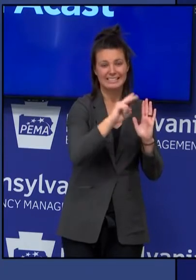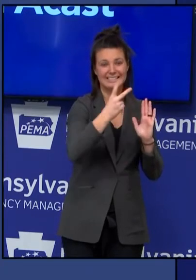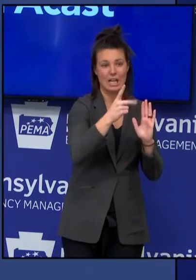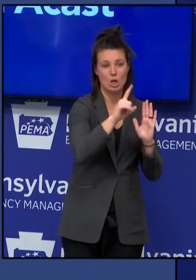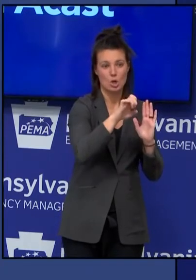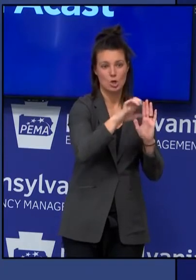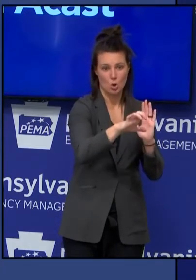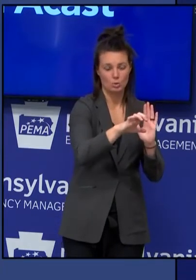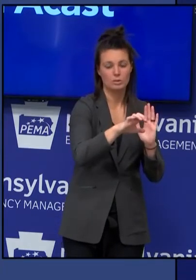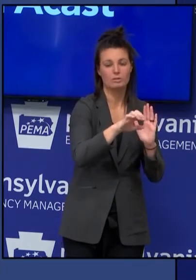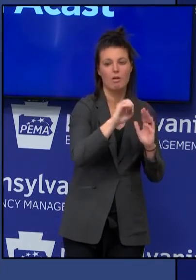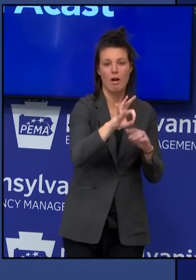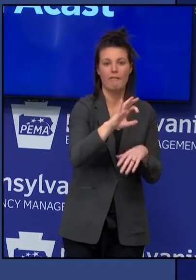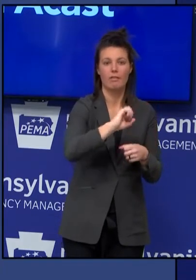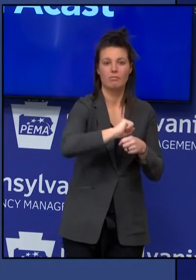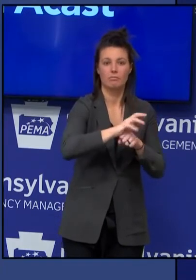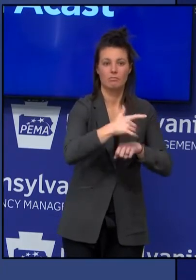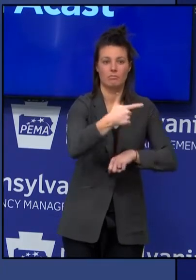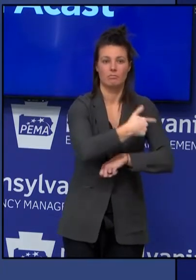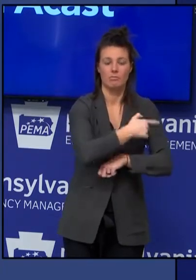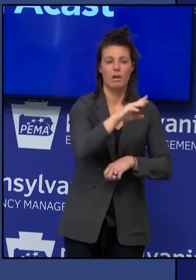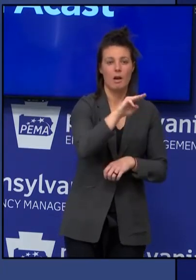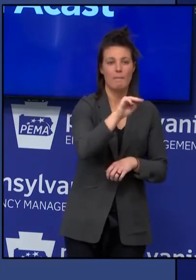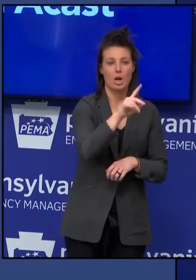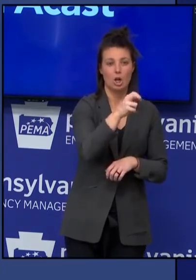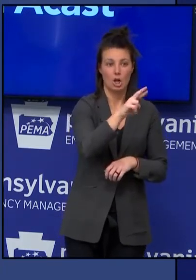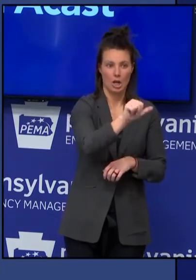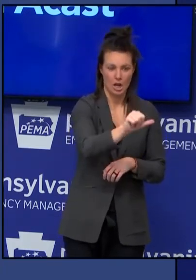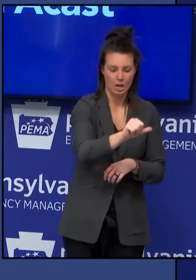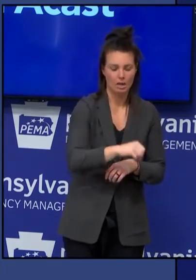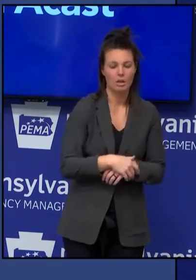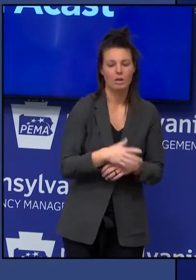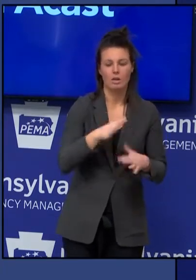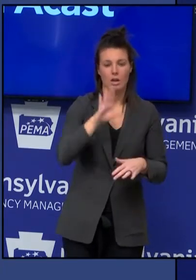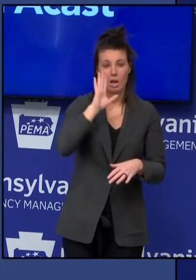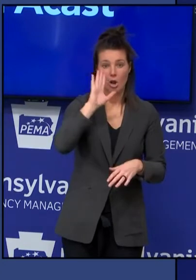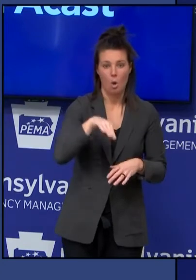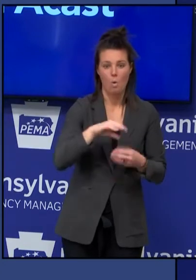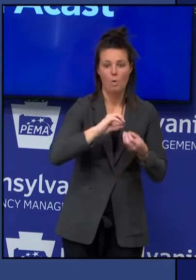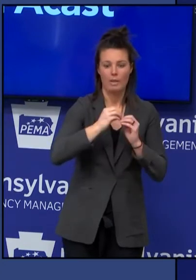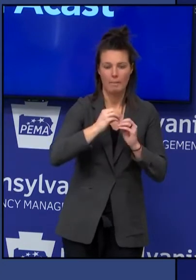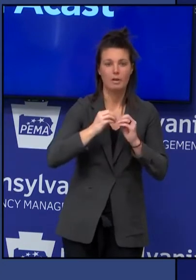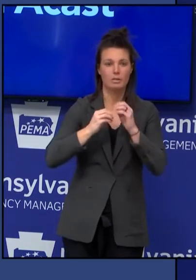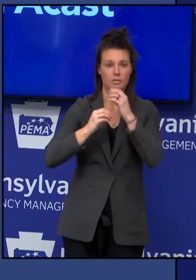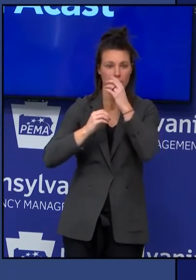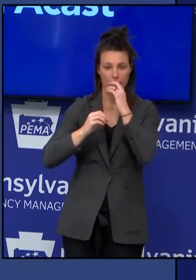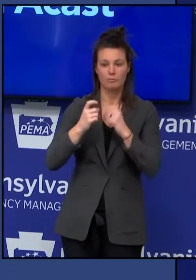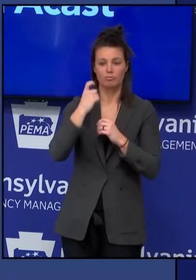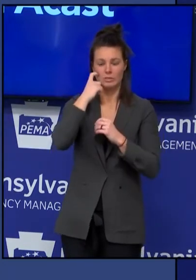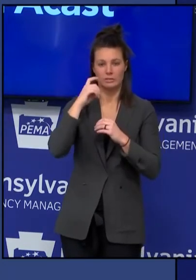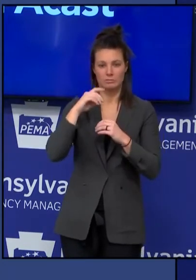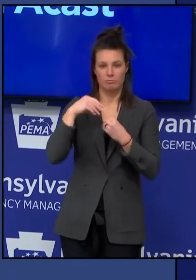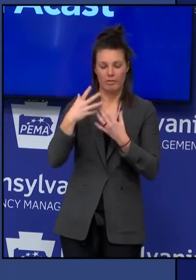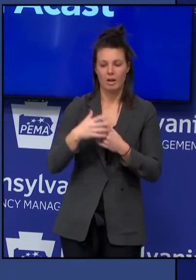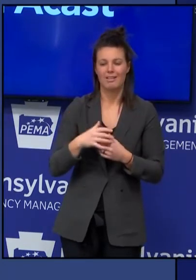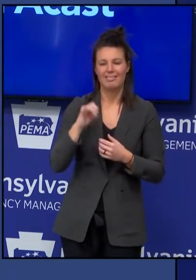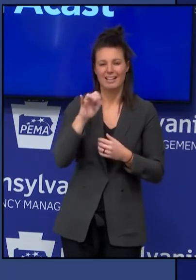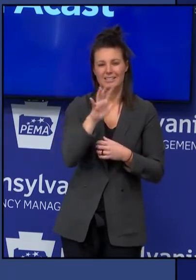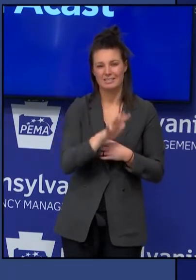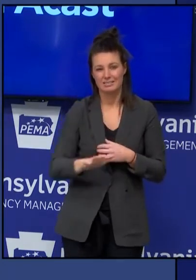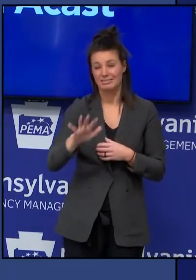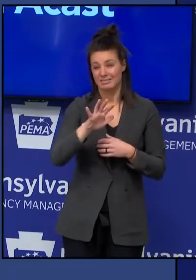doses of Moderna. That, as you know, from our numbers and our updates that Lindsay provides as well, that's roughly